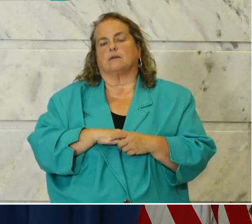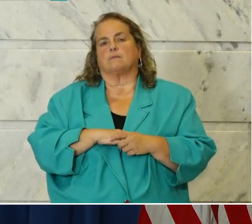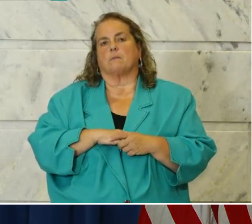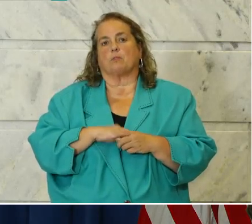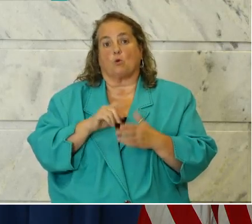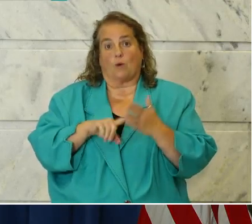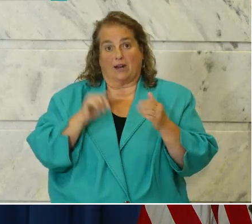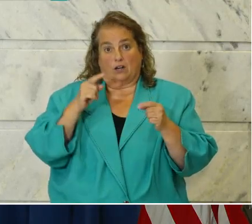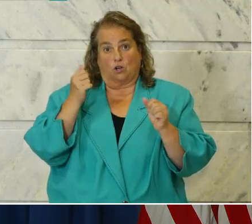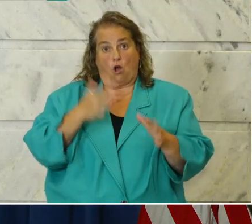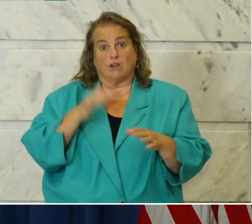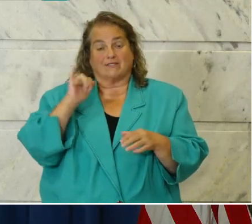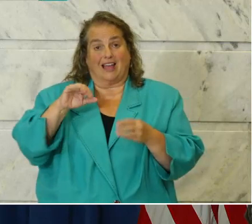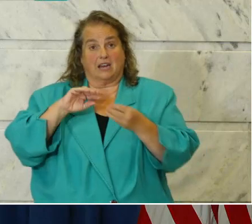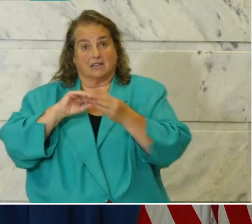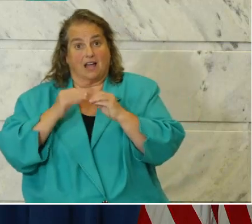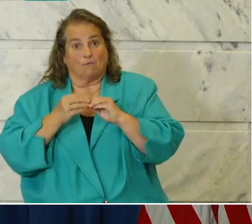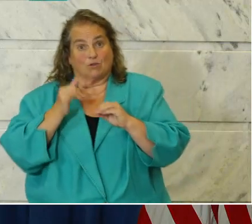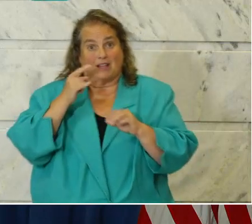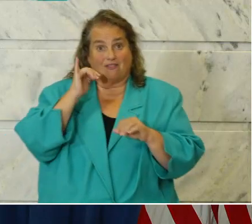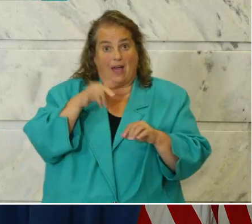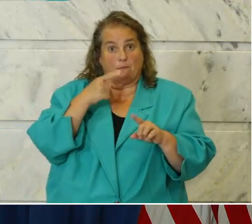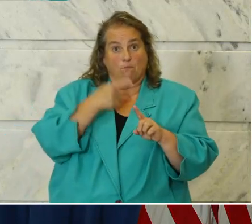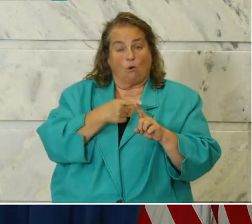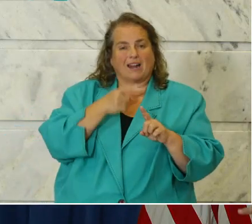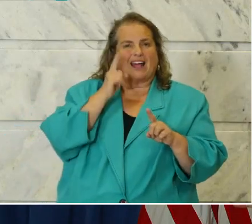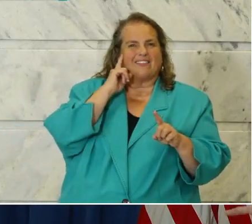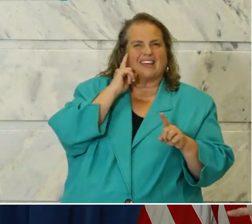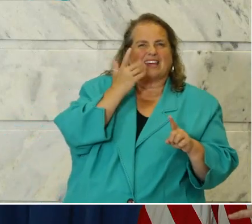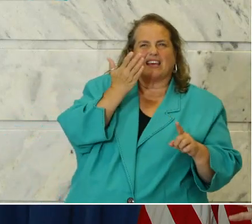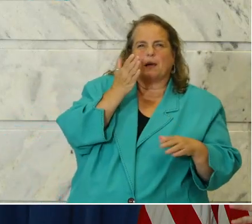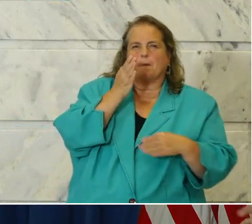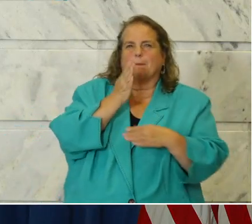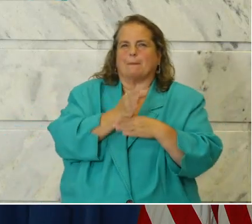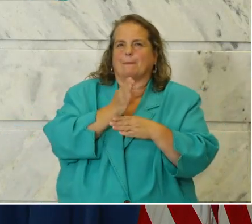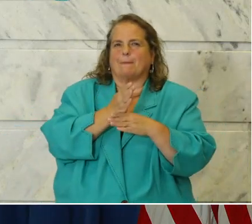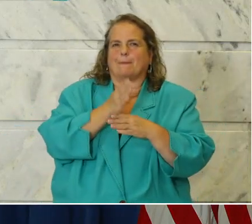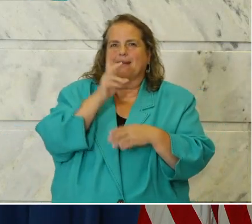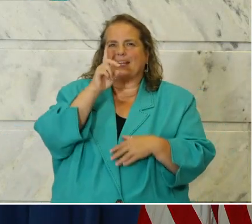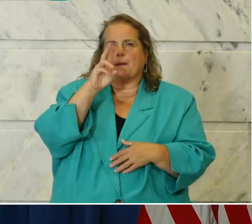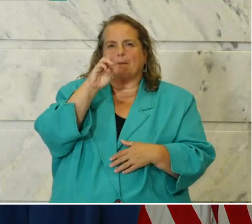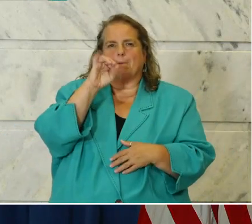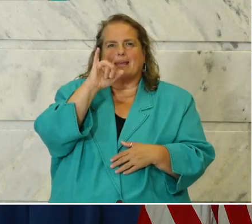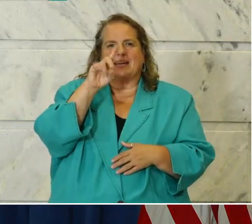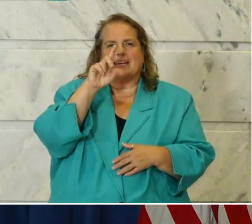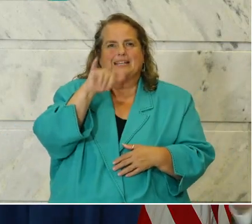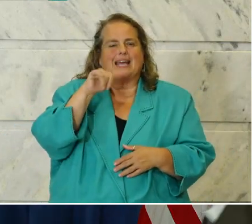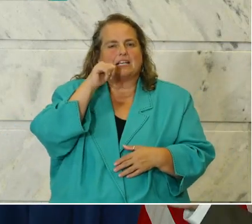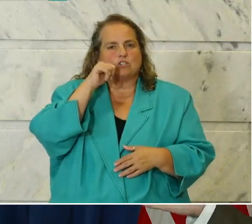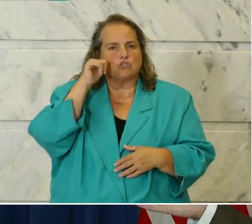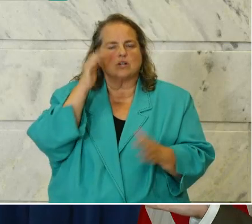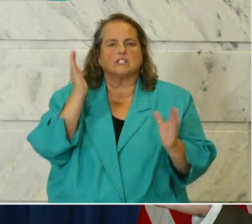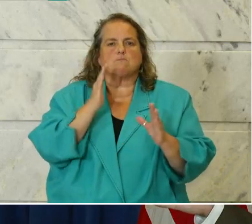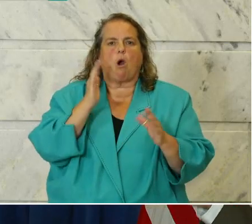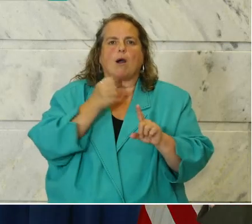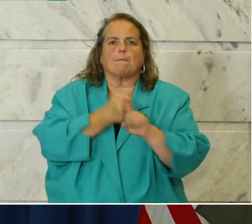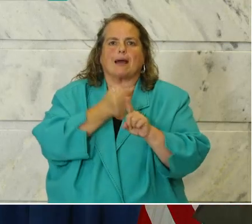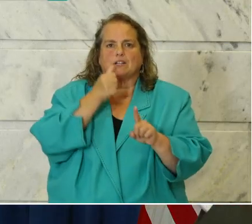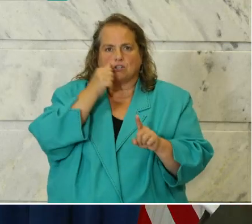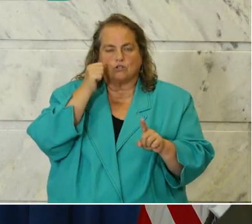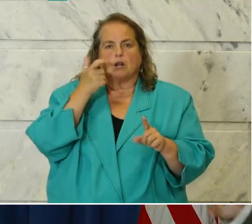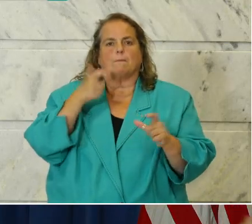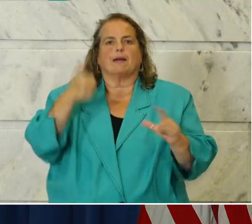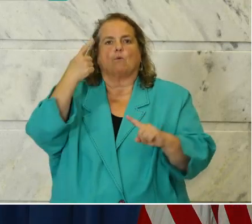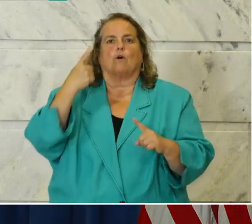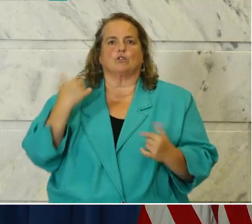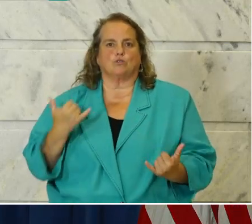the numbers at that point, it was really, I think, about midday yesterday. So I think it had a small impact yesterday, probably had a big one today, and it'll